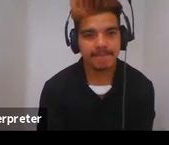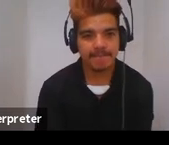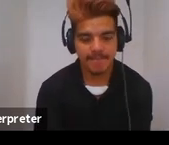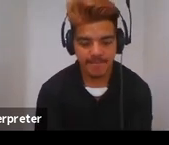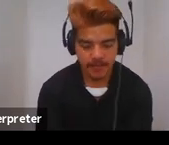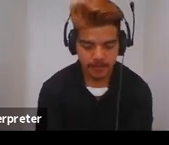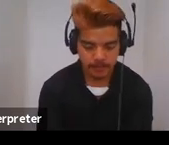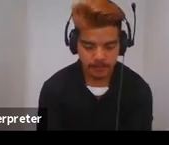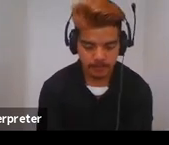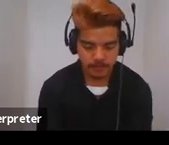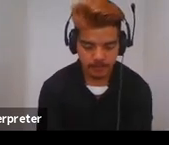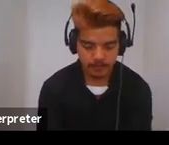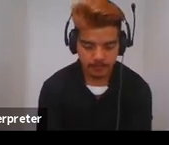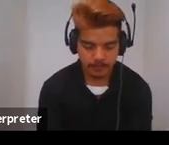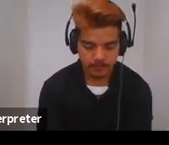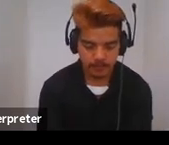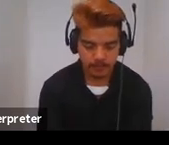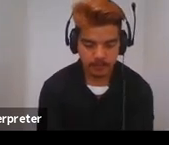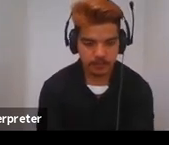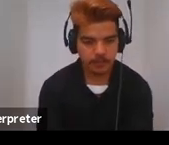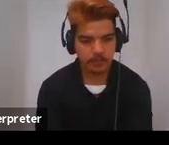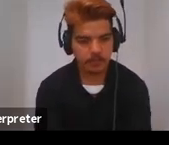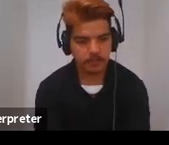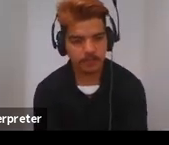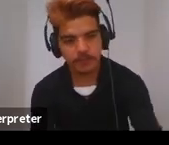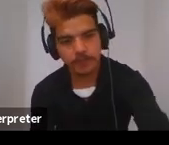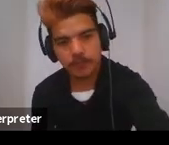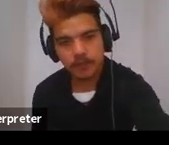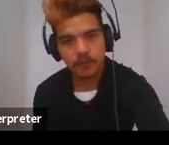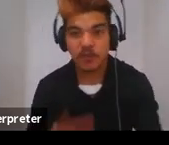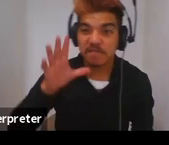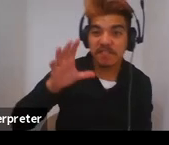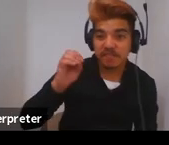All right, we're at about 50, get to 60%.